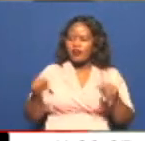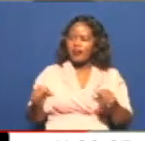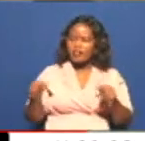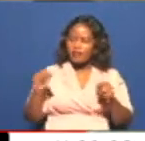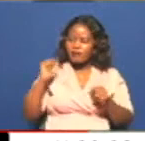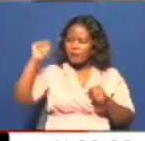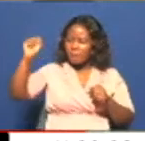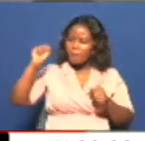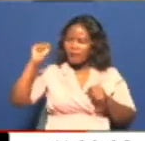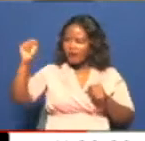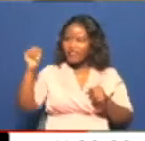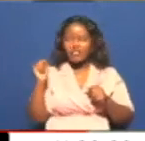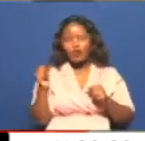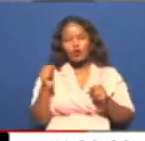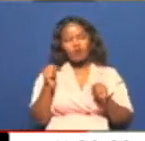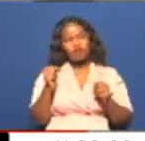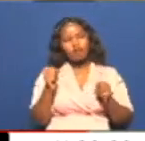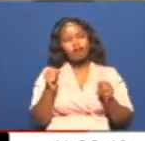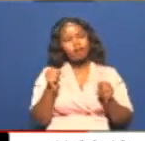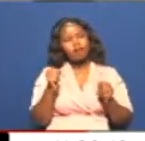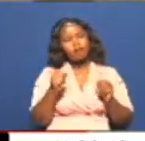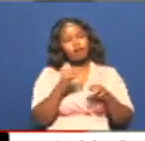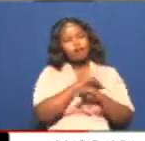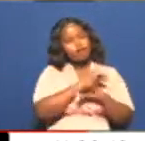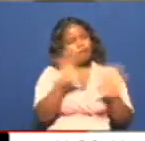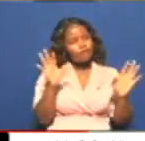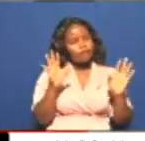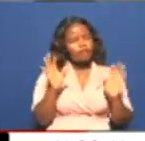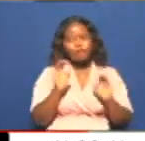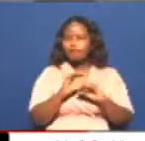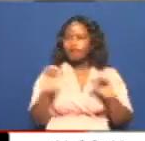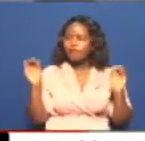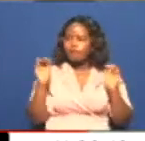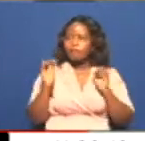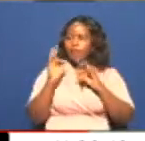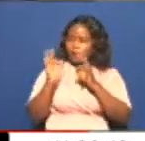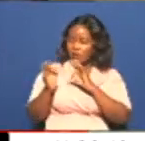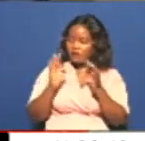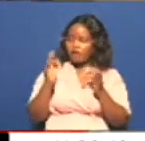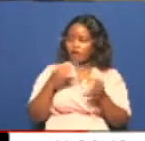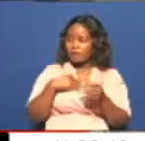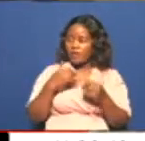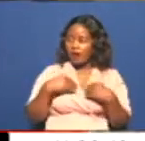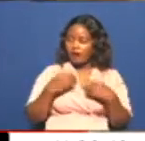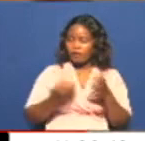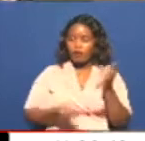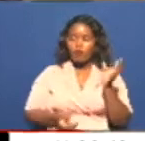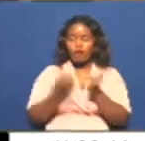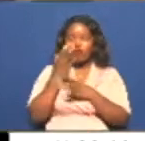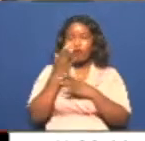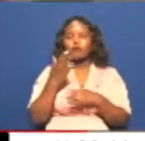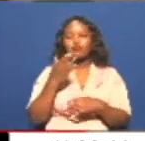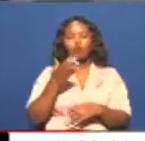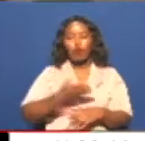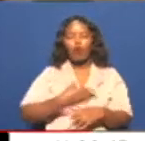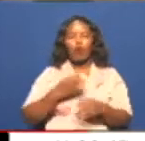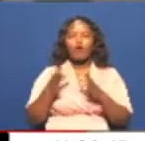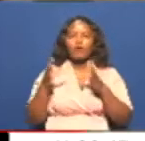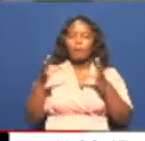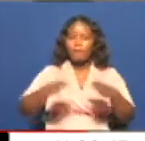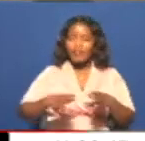of saying, well, if I have found my own outfit and I have gone full blast to seek